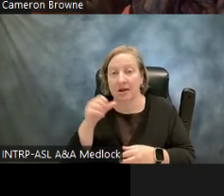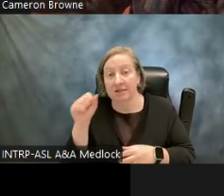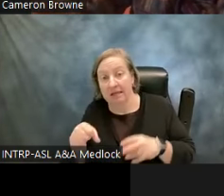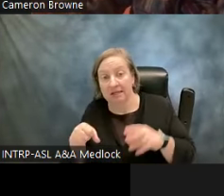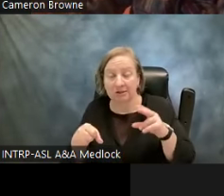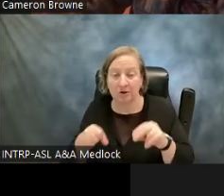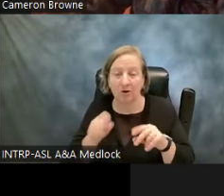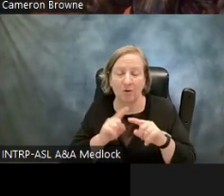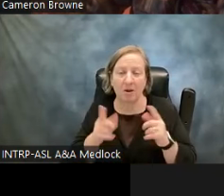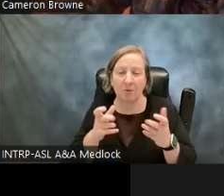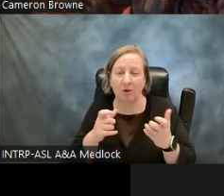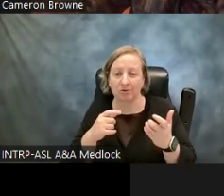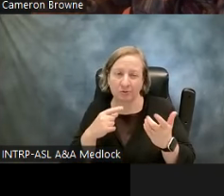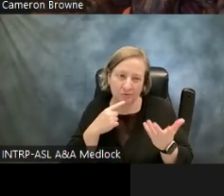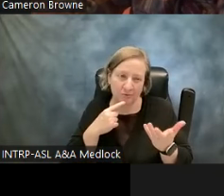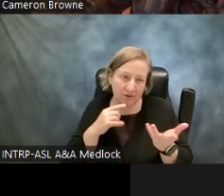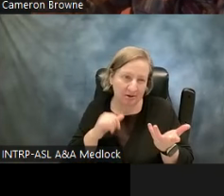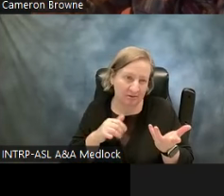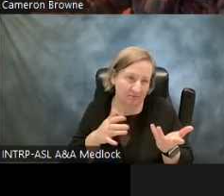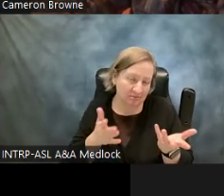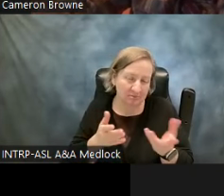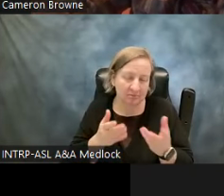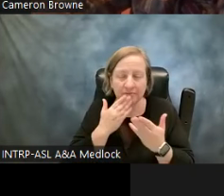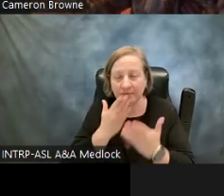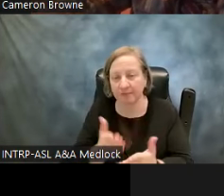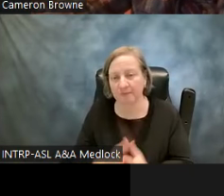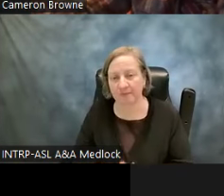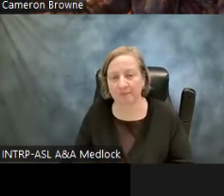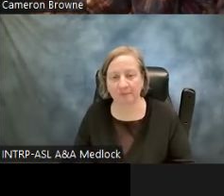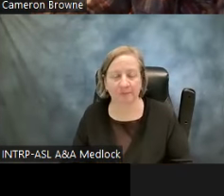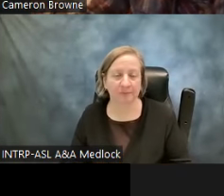no. Just wanted to flag that. Thank you.